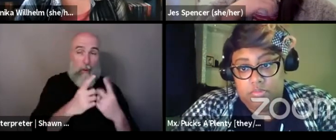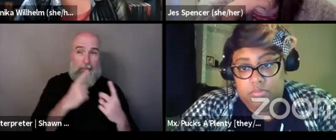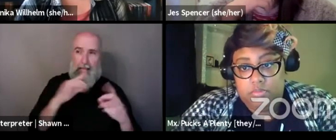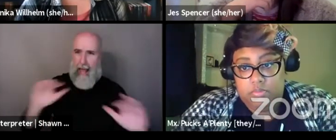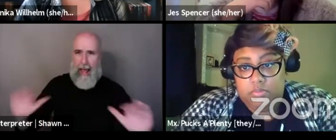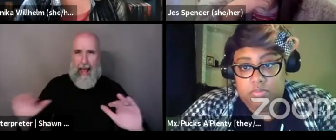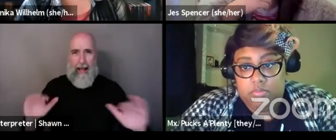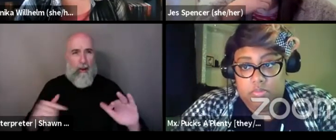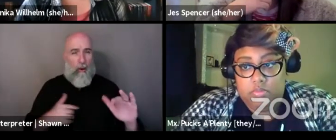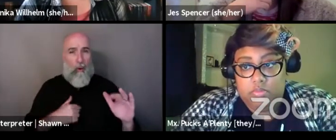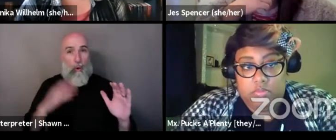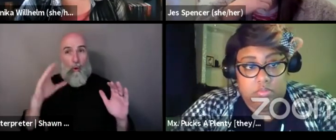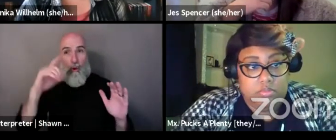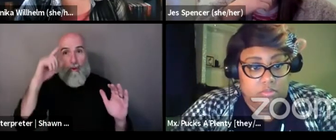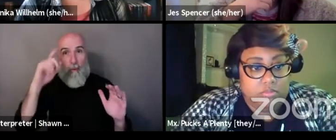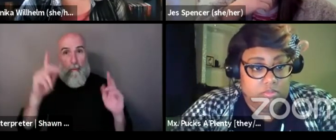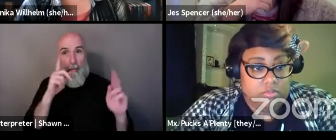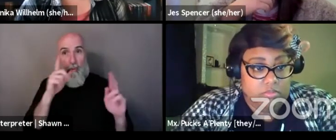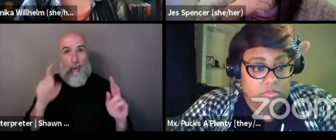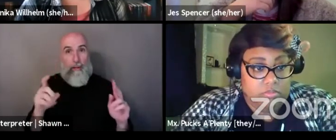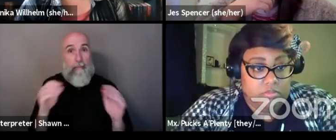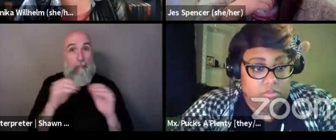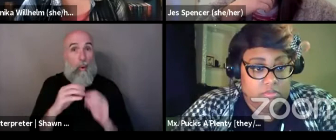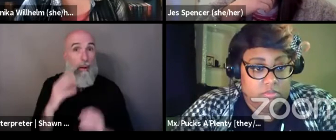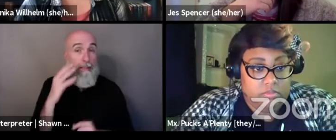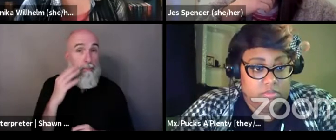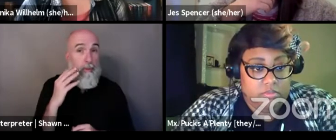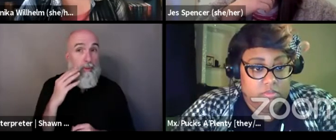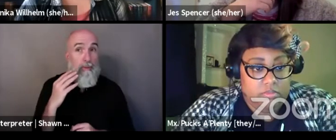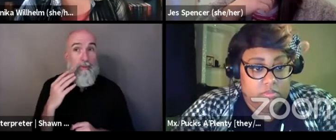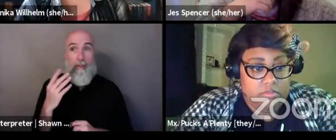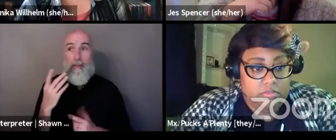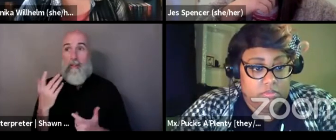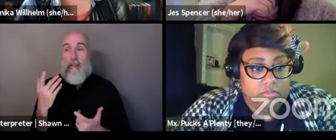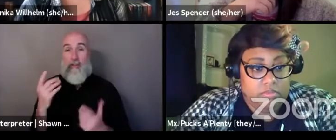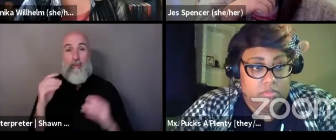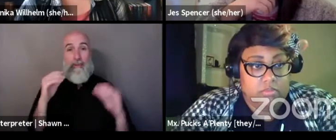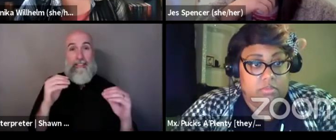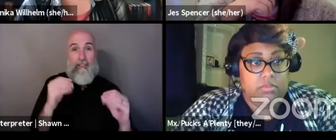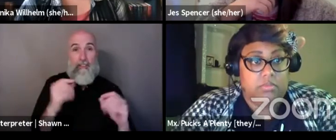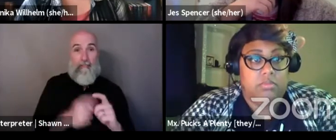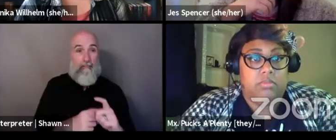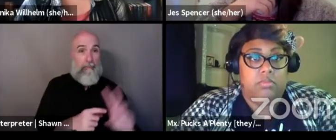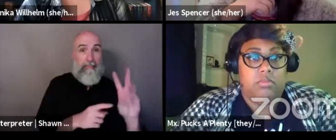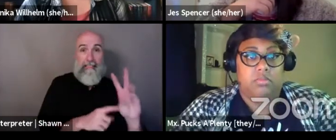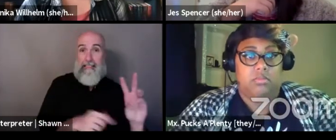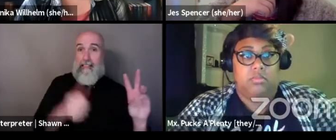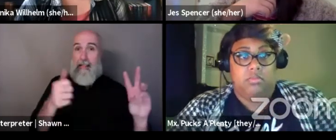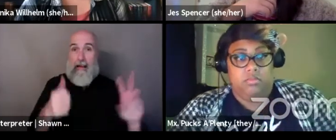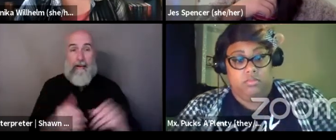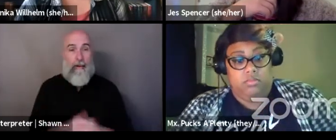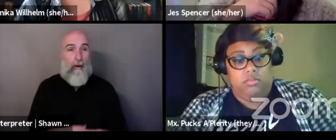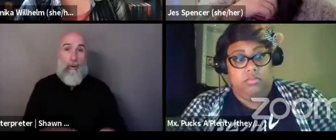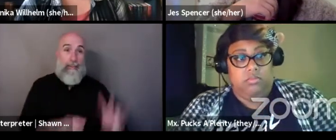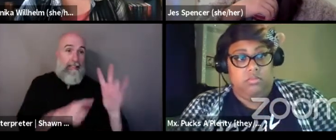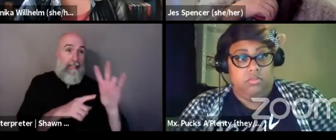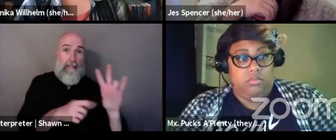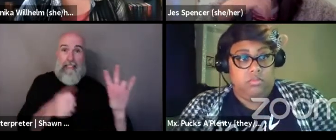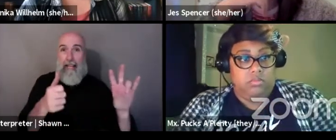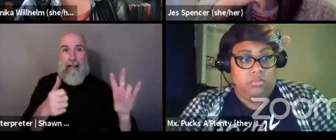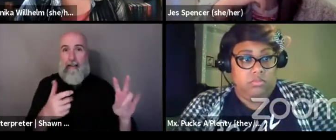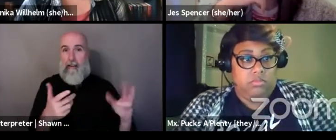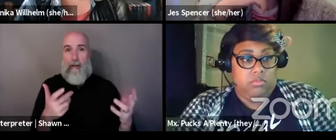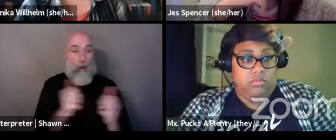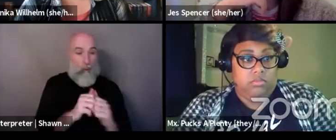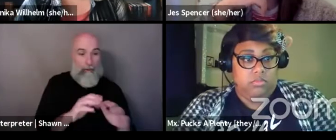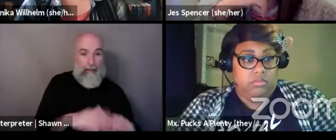we are looking for people who need more experience to do teaching from 6 to 10 or 7 to 10, you know, with